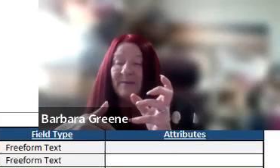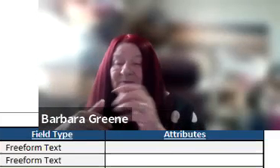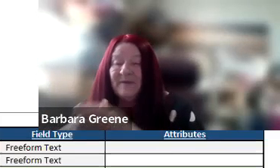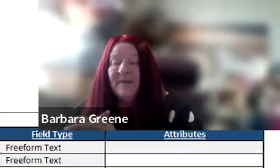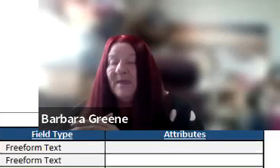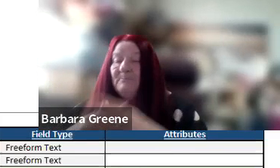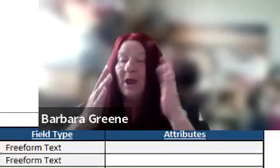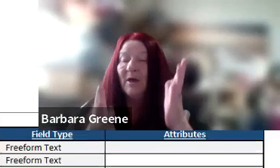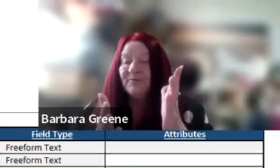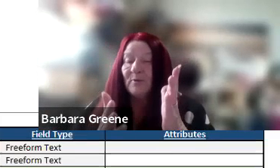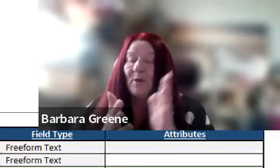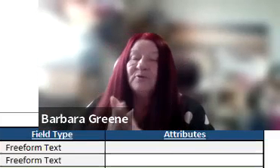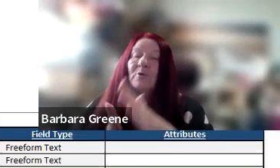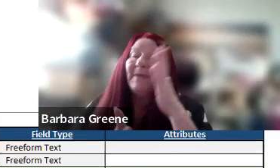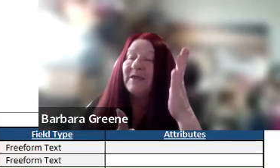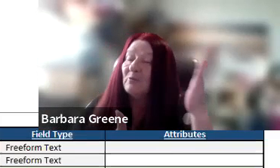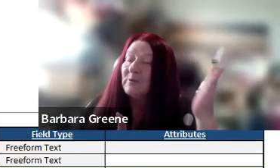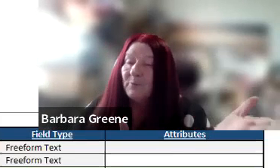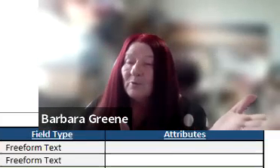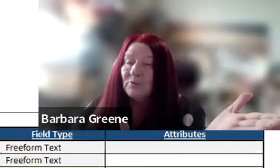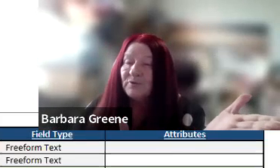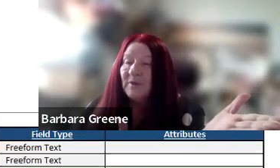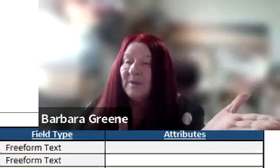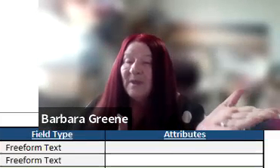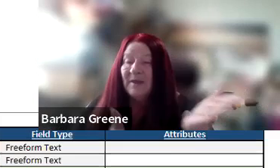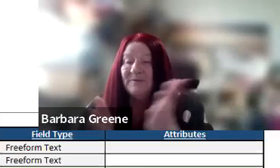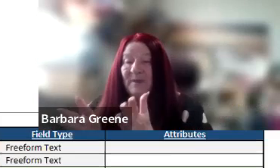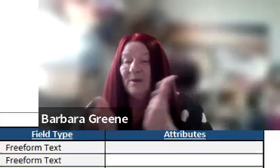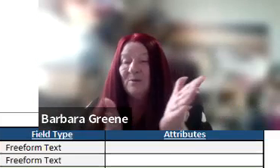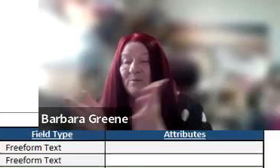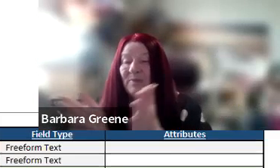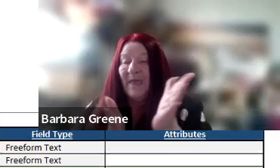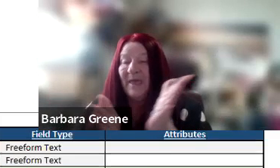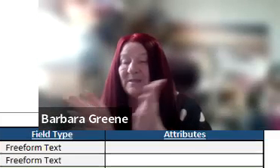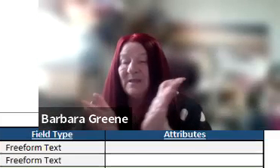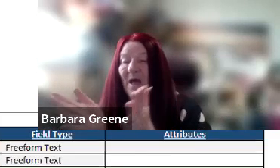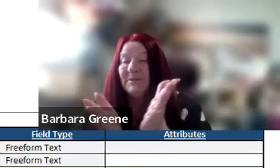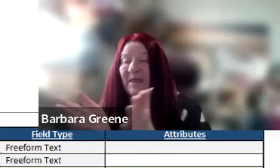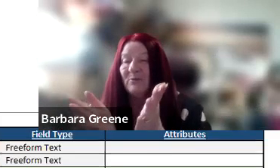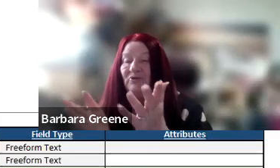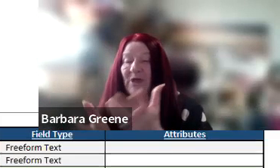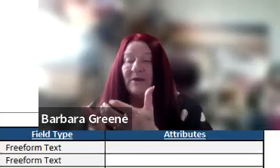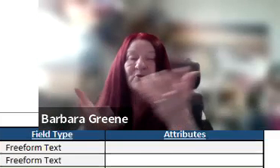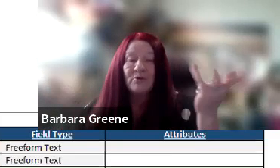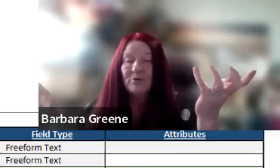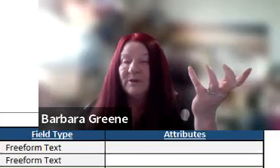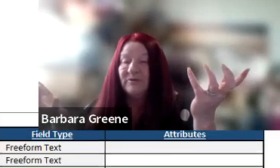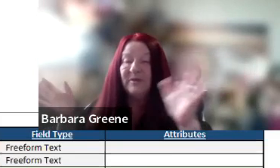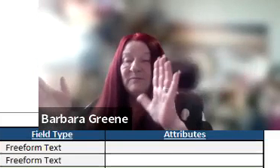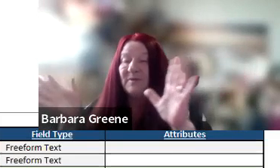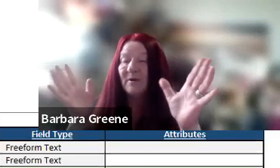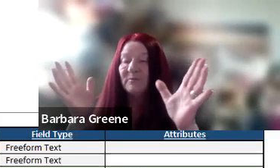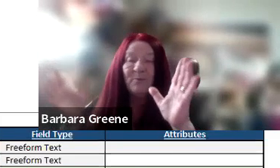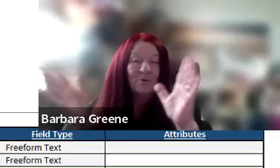and KPFC, but also those who were making referrals. And so that common language kind of grew